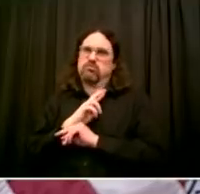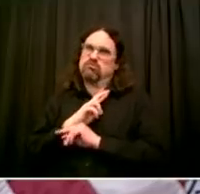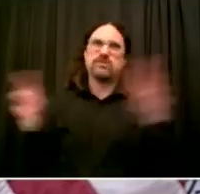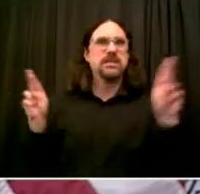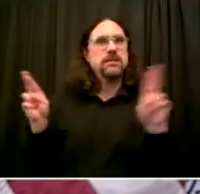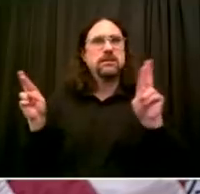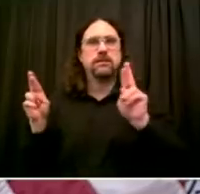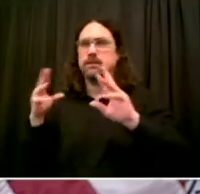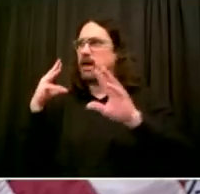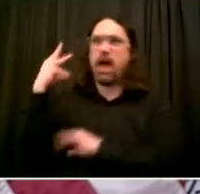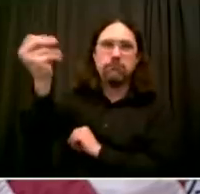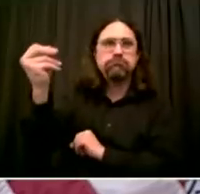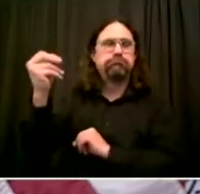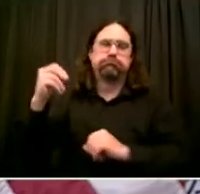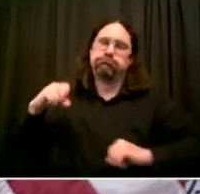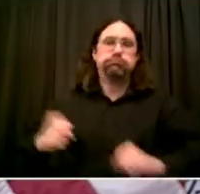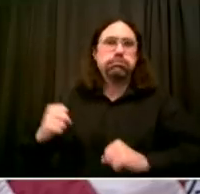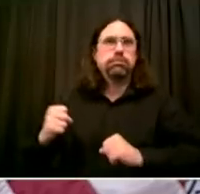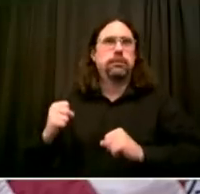that's how we're going to proceed.